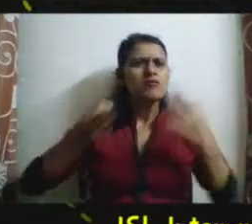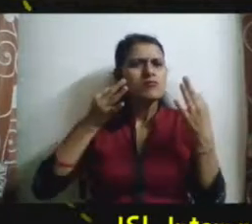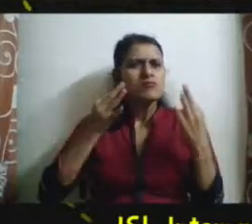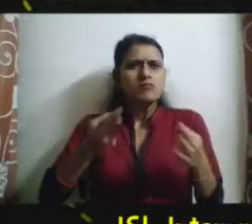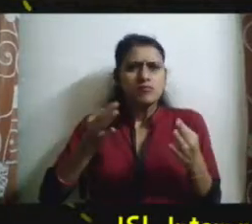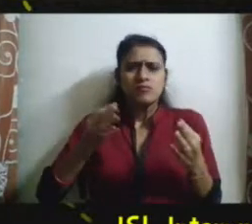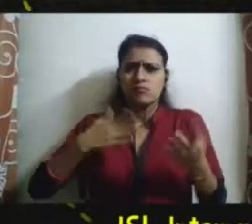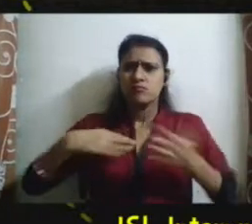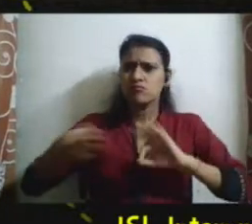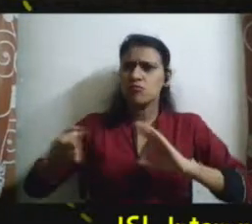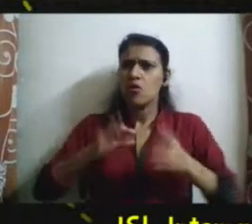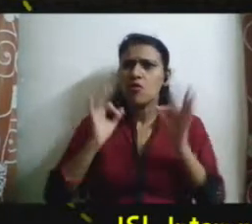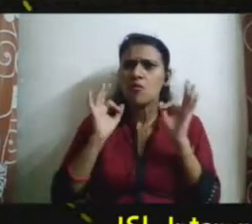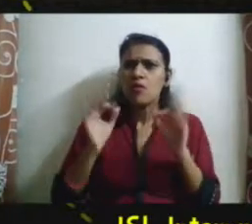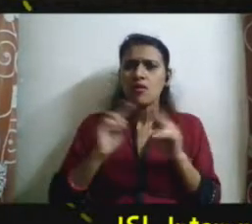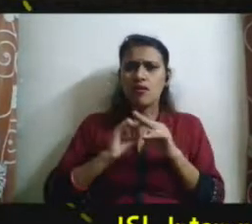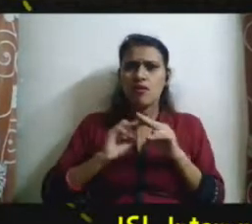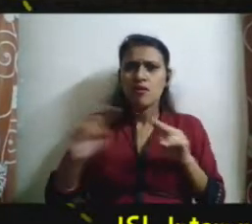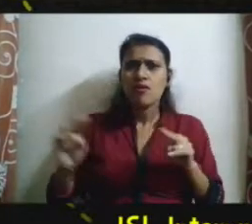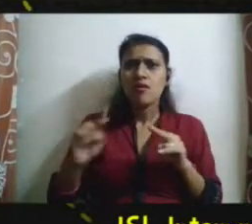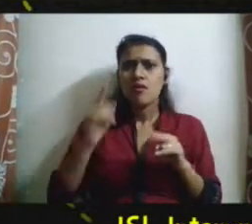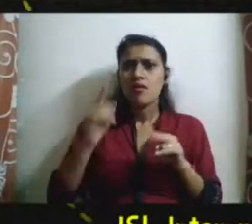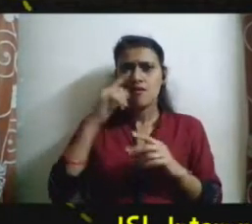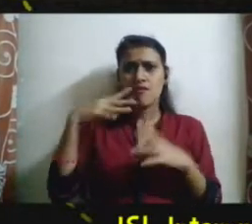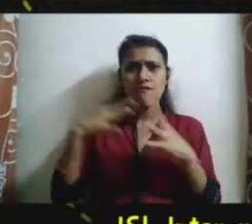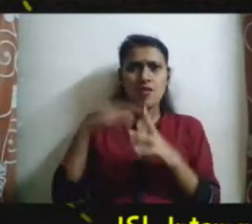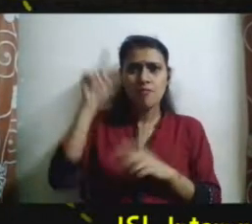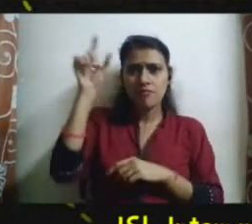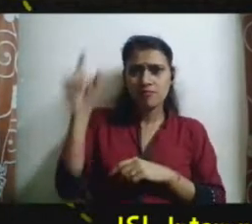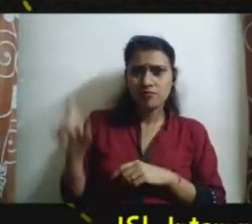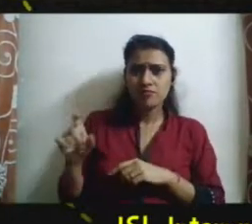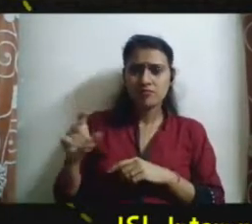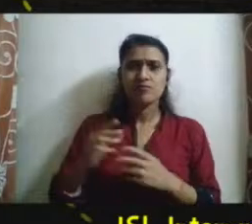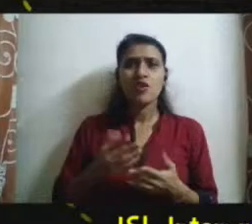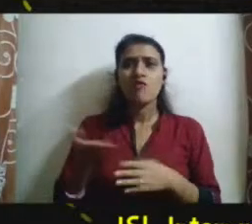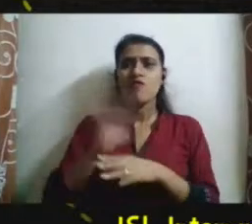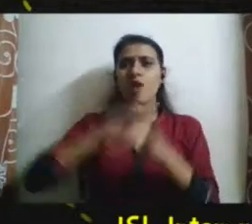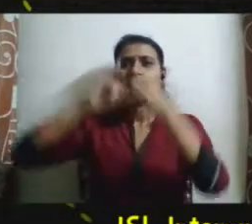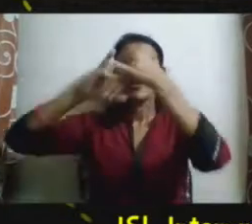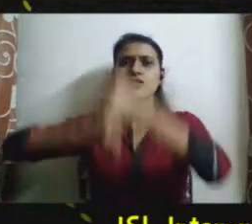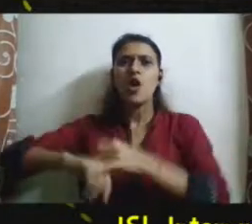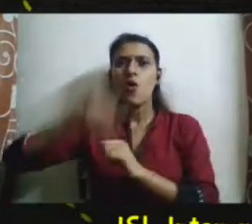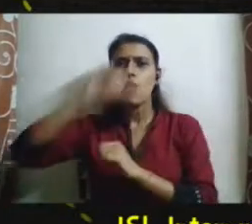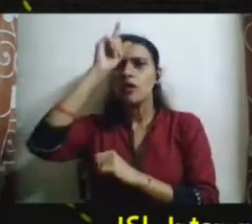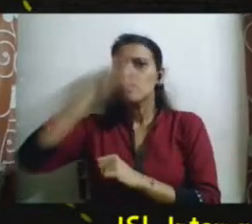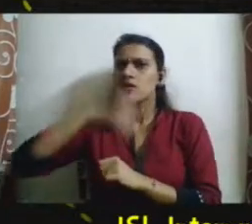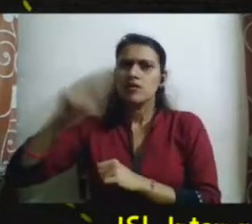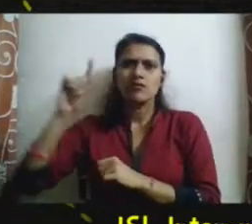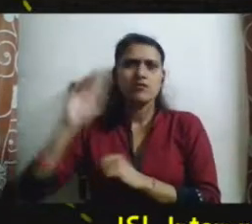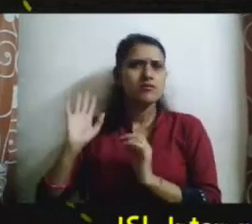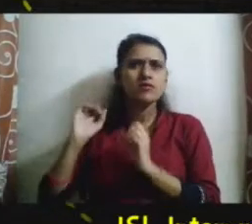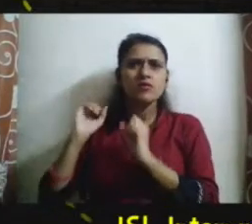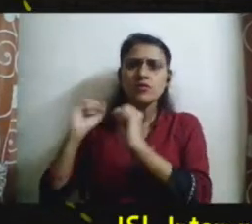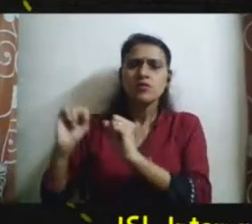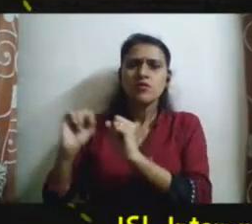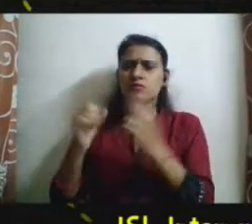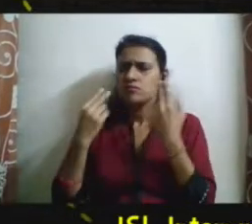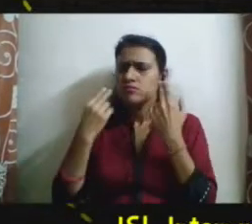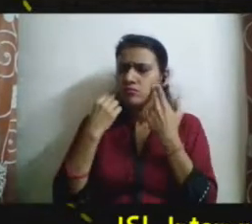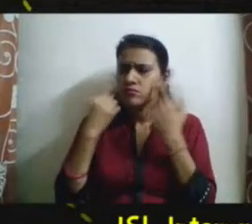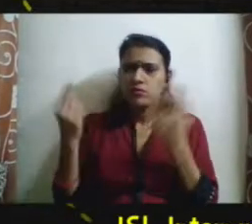accomplished female danseuse from South India, also known for her fabulous